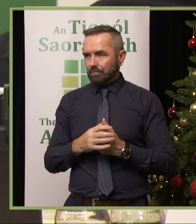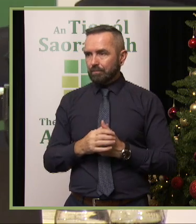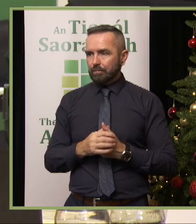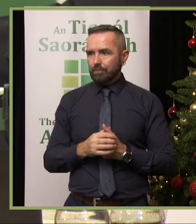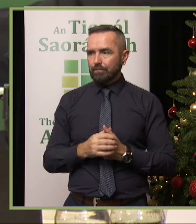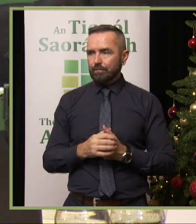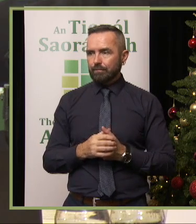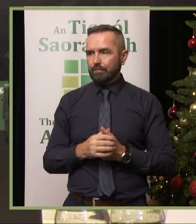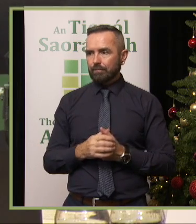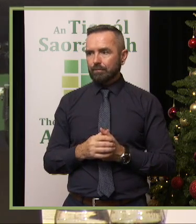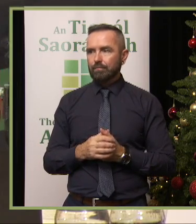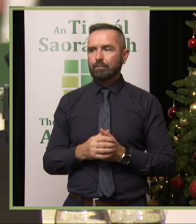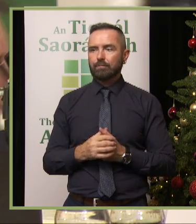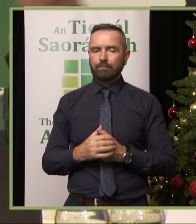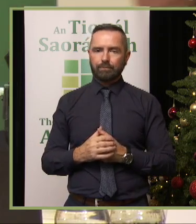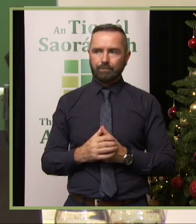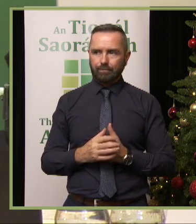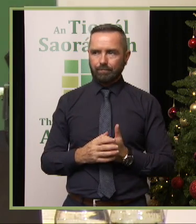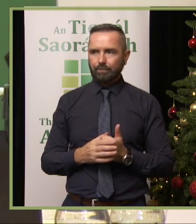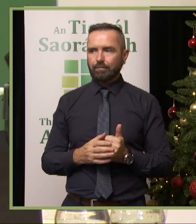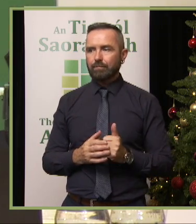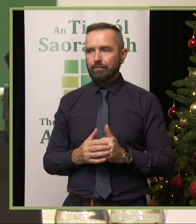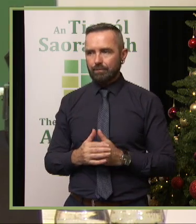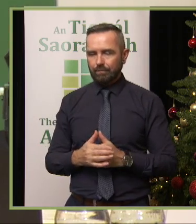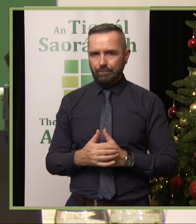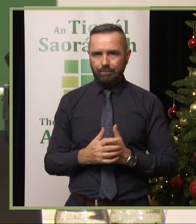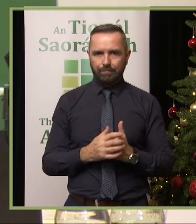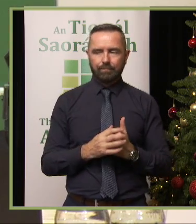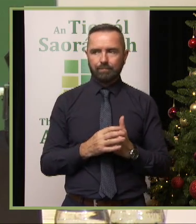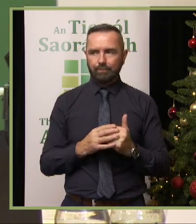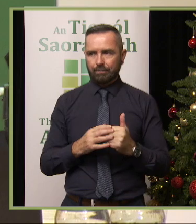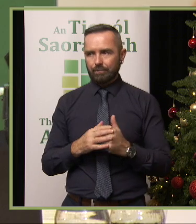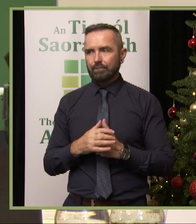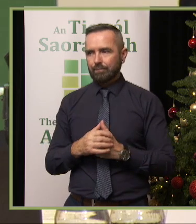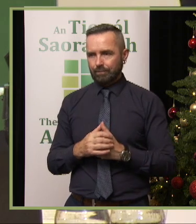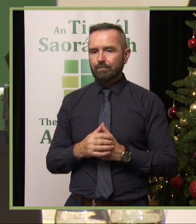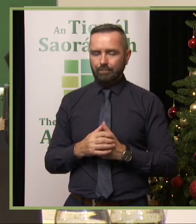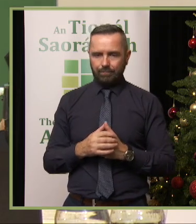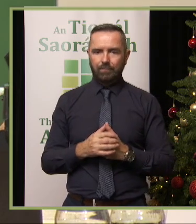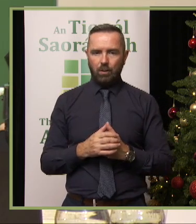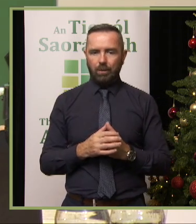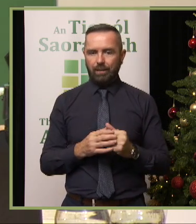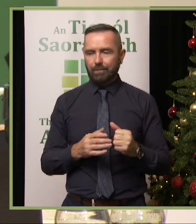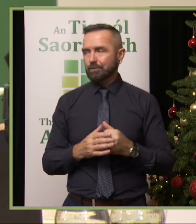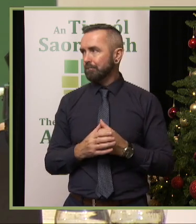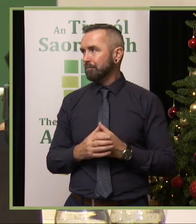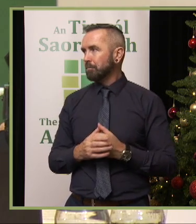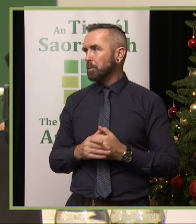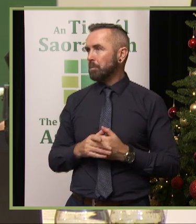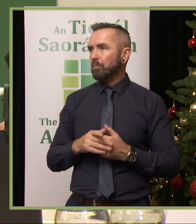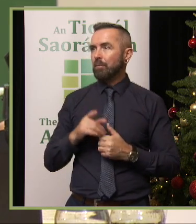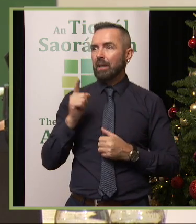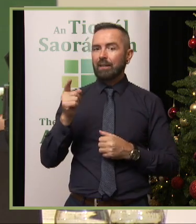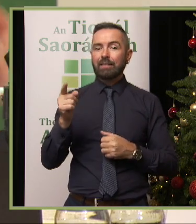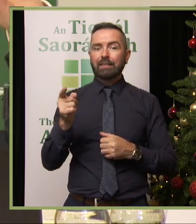that makes sense now. That's what we need, somebody to put some clarification. This is the sausage making I talked about last week. No one